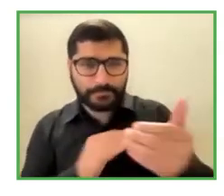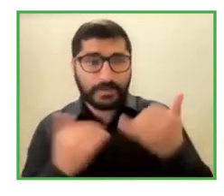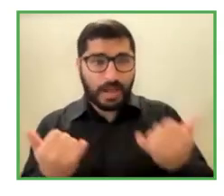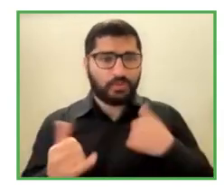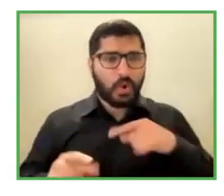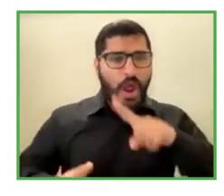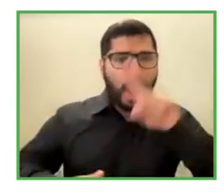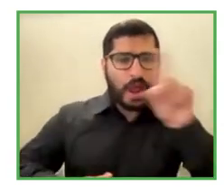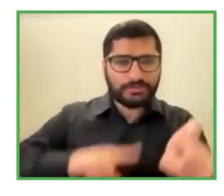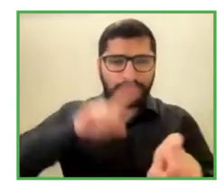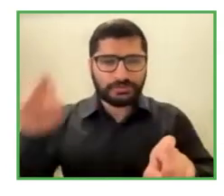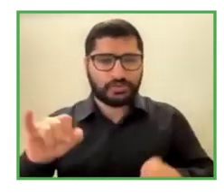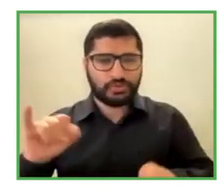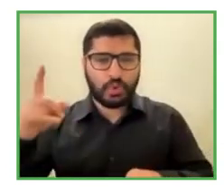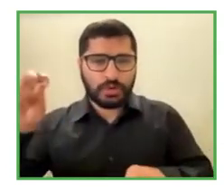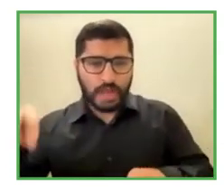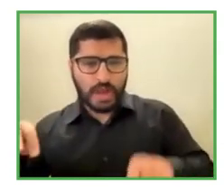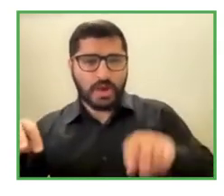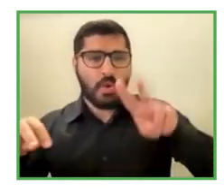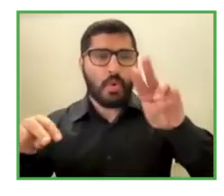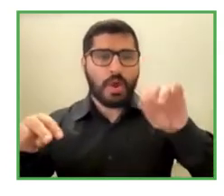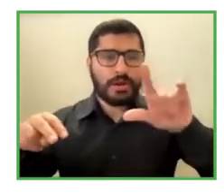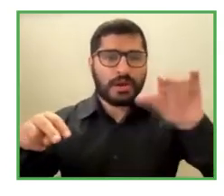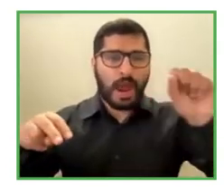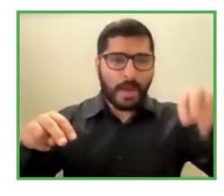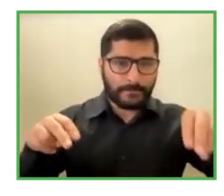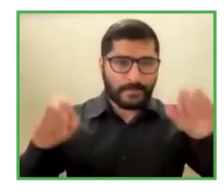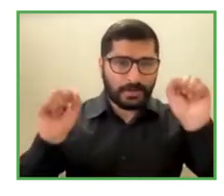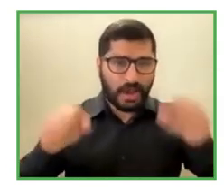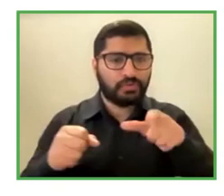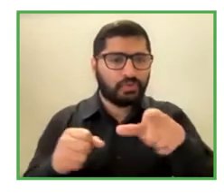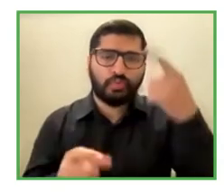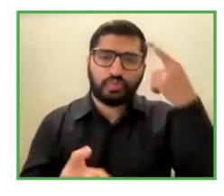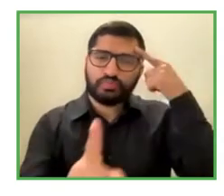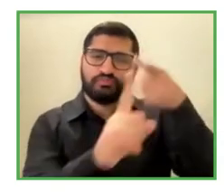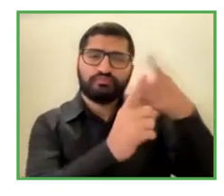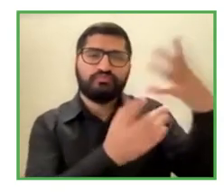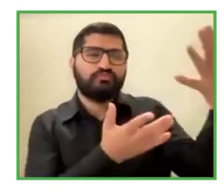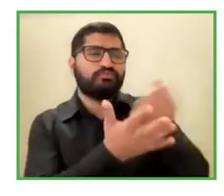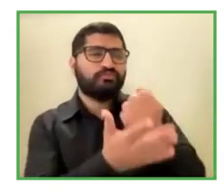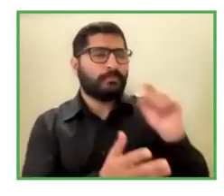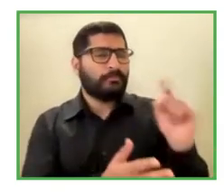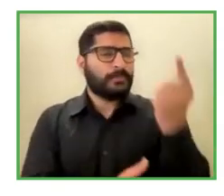are for you the main challenges in this implementation pilot?